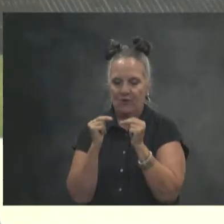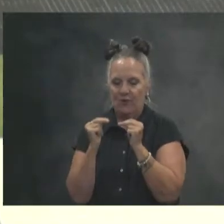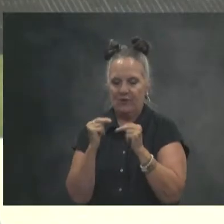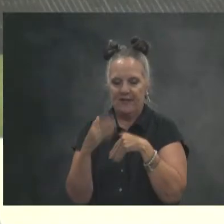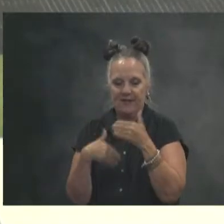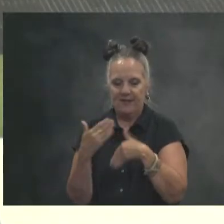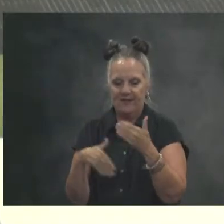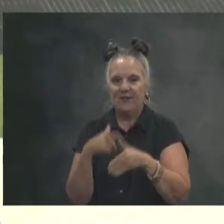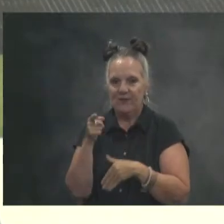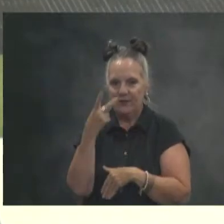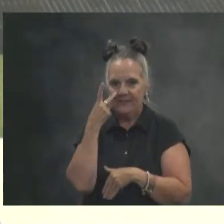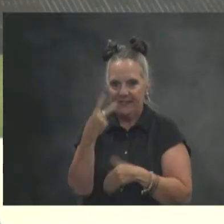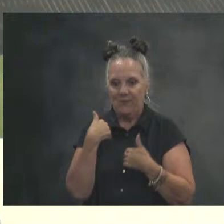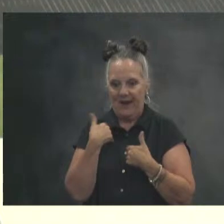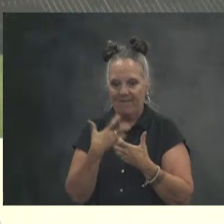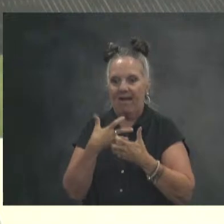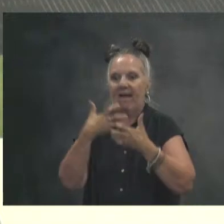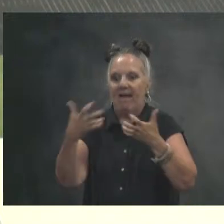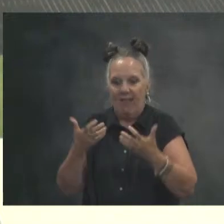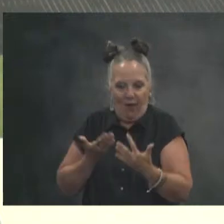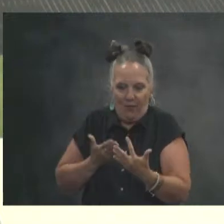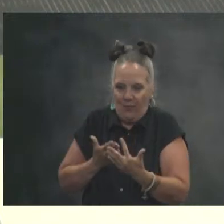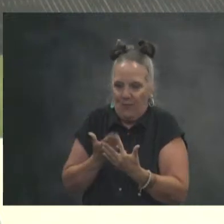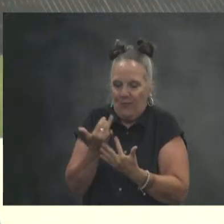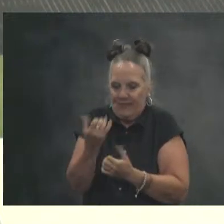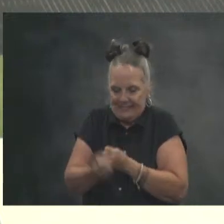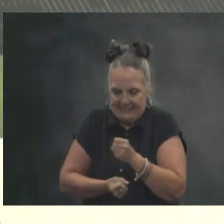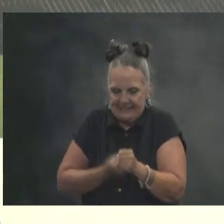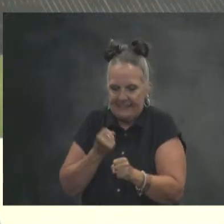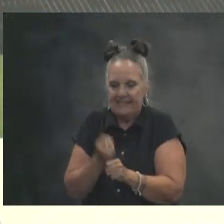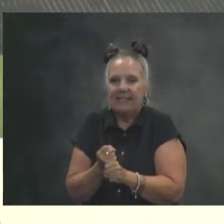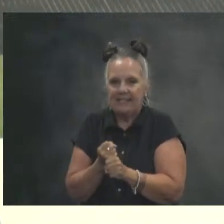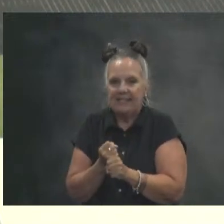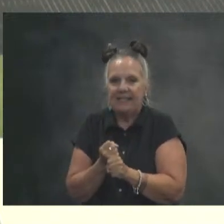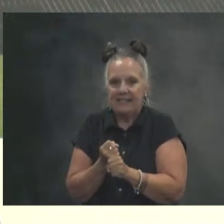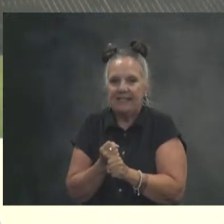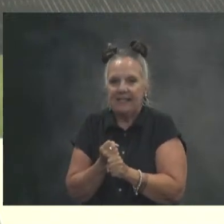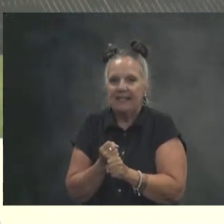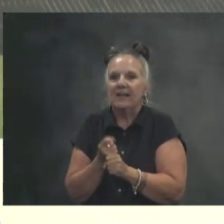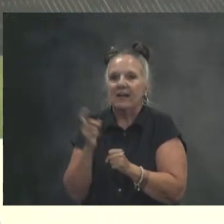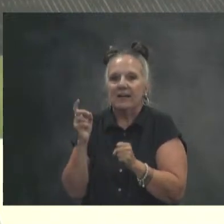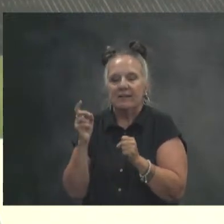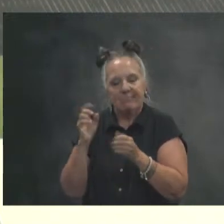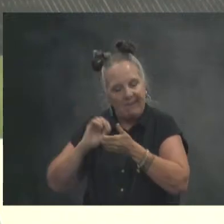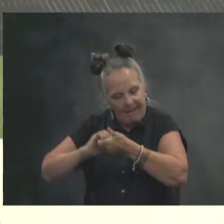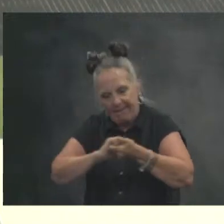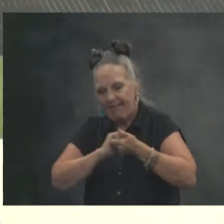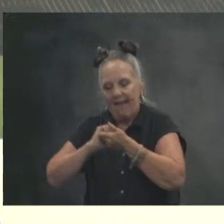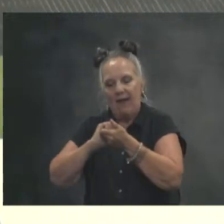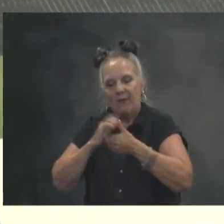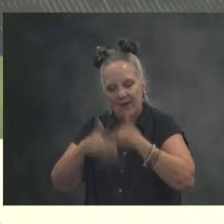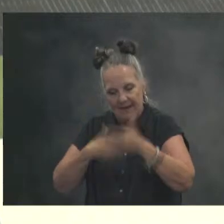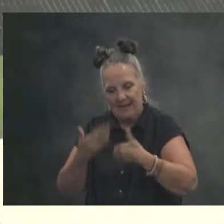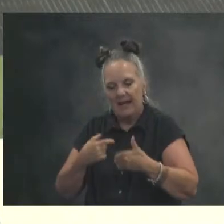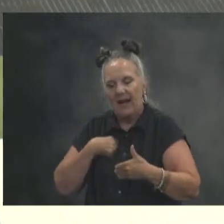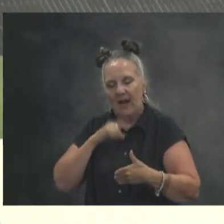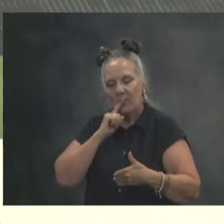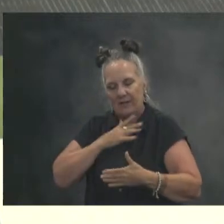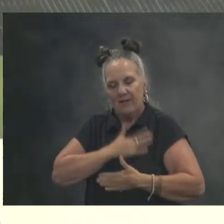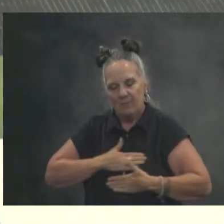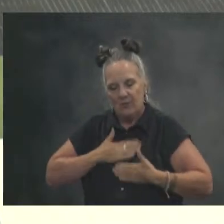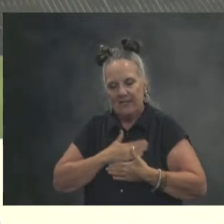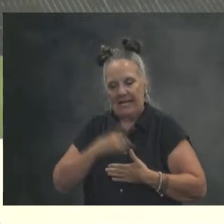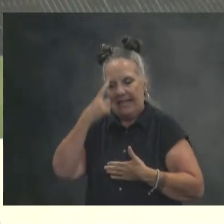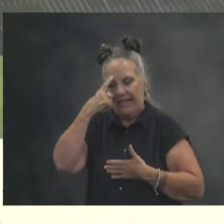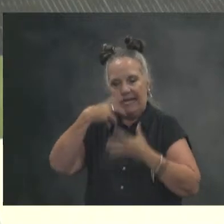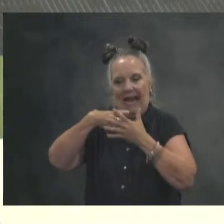had a lot that we got through this year, and it was a very collaborative process, and just appreciate their willingness to think